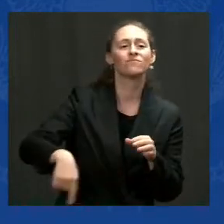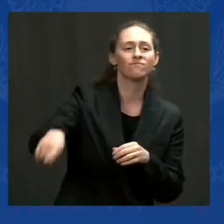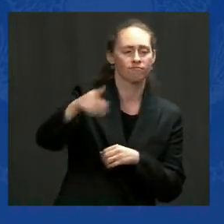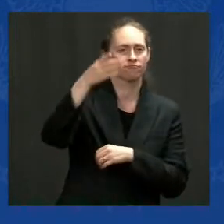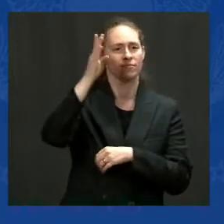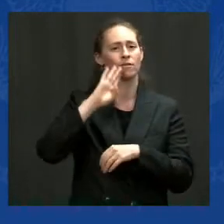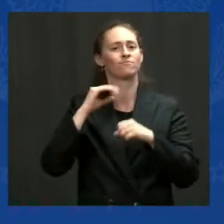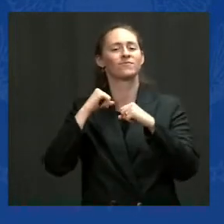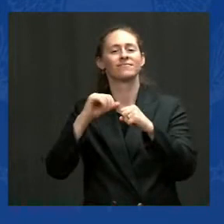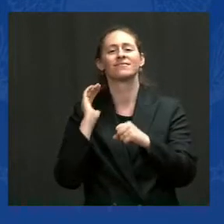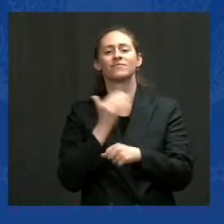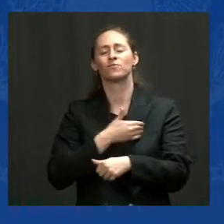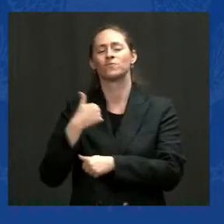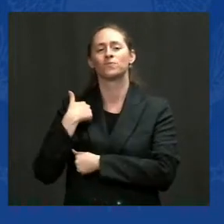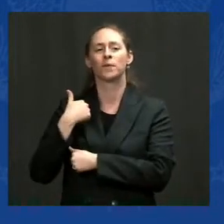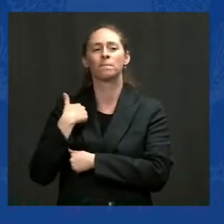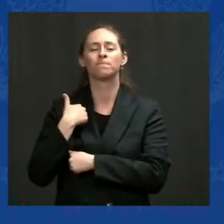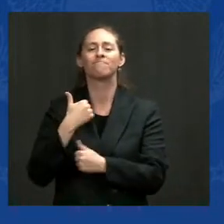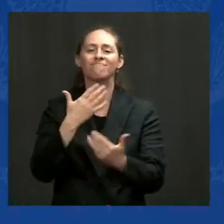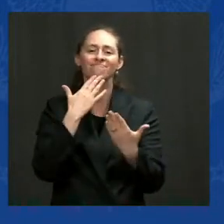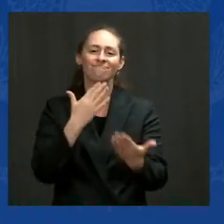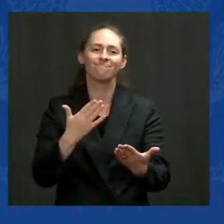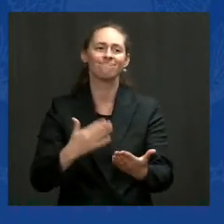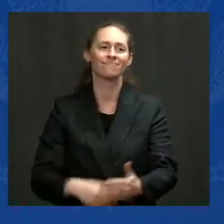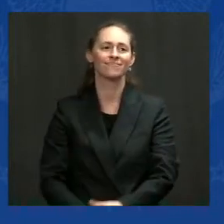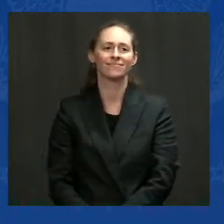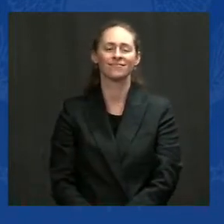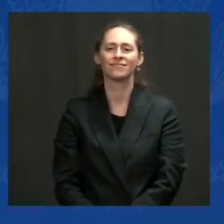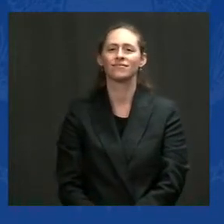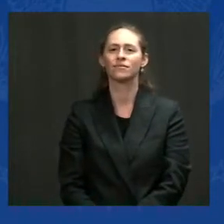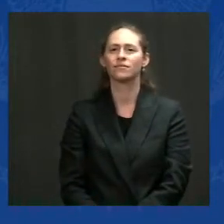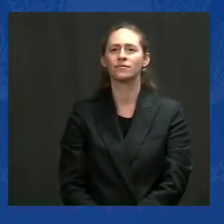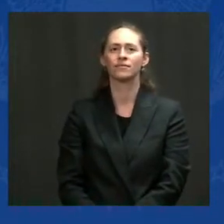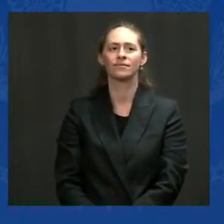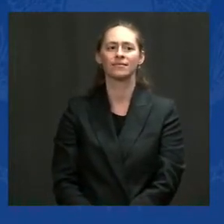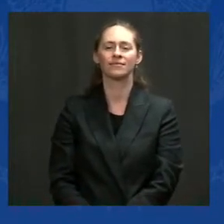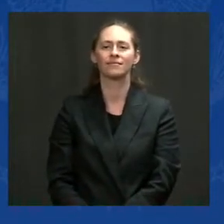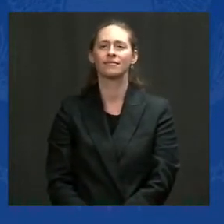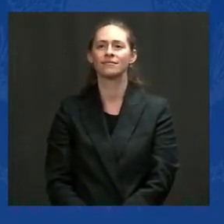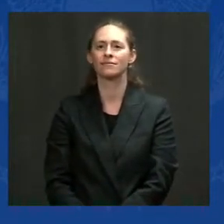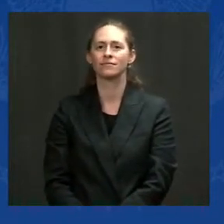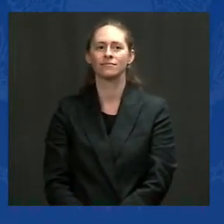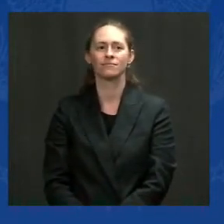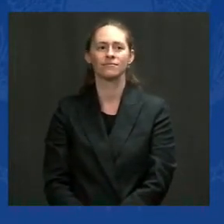troops. Thank you. Mr. President, do you trust the Taliban, Mr. President?